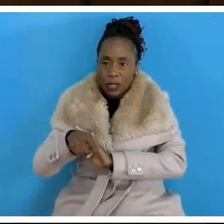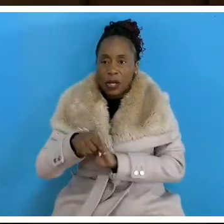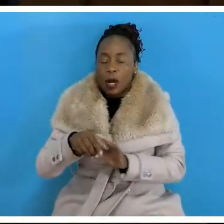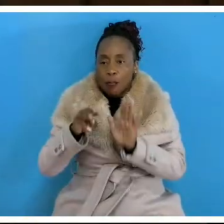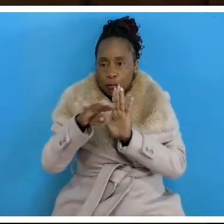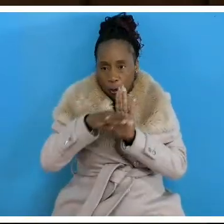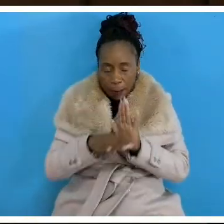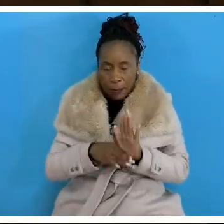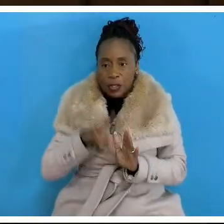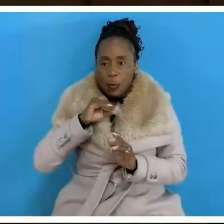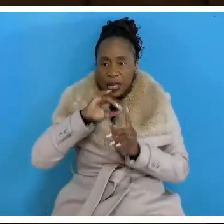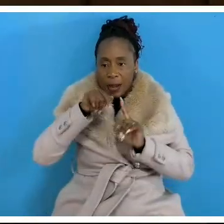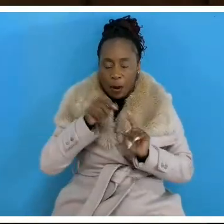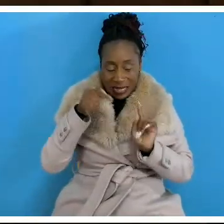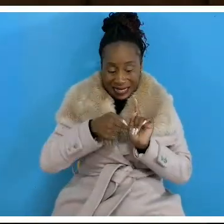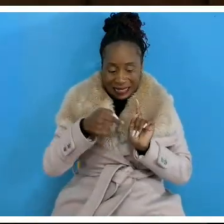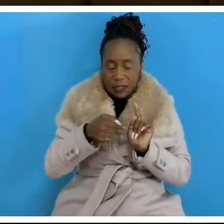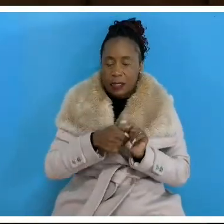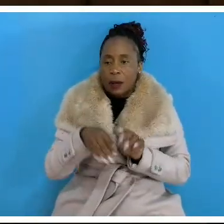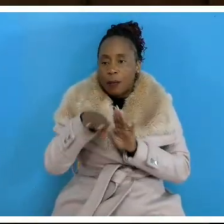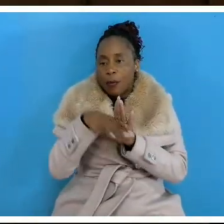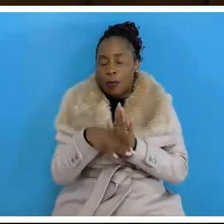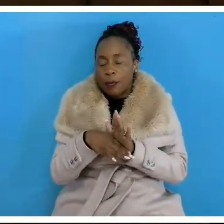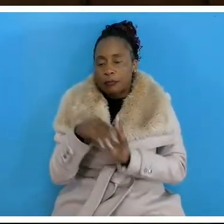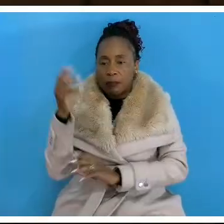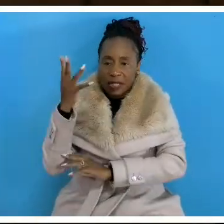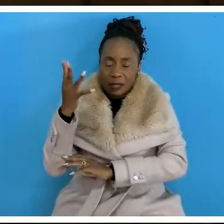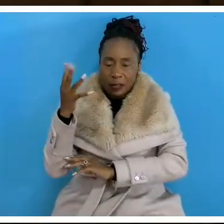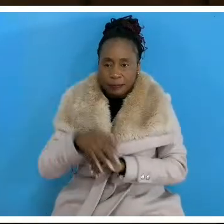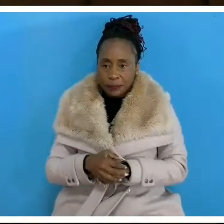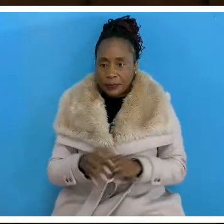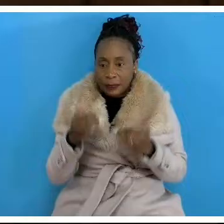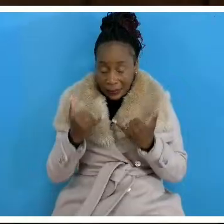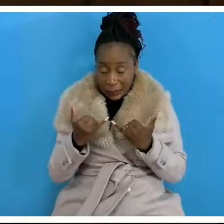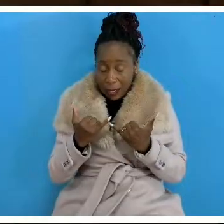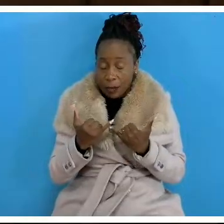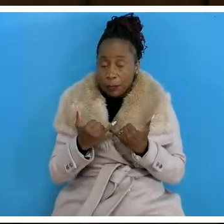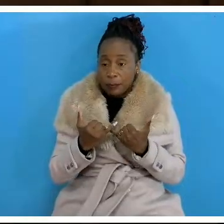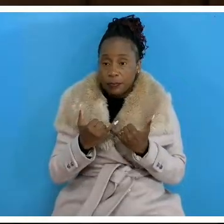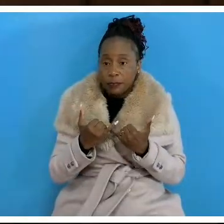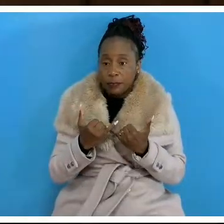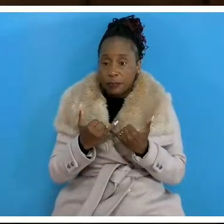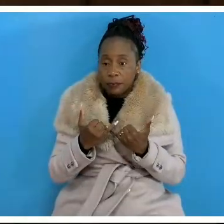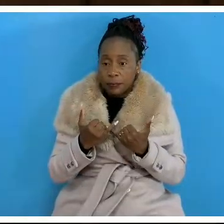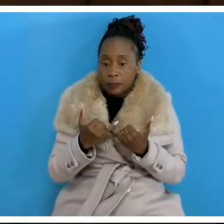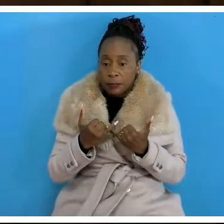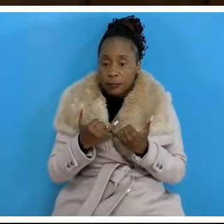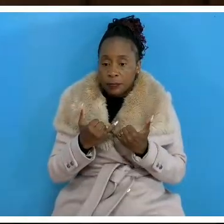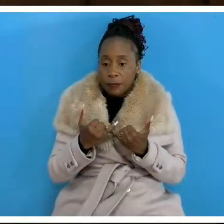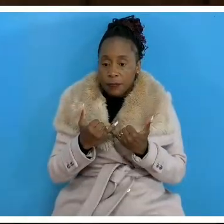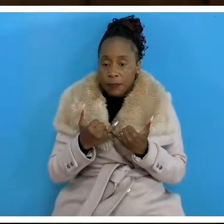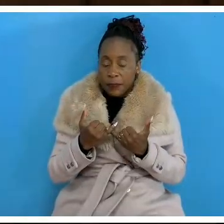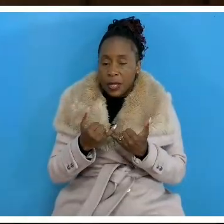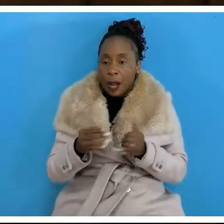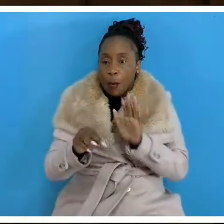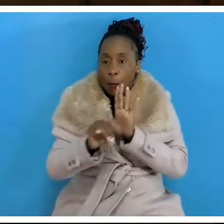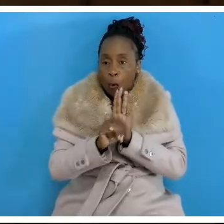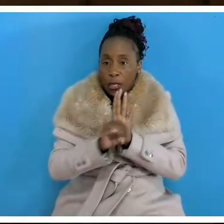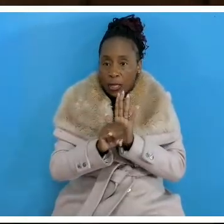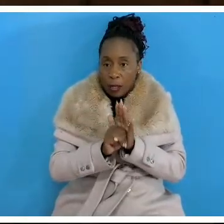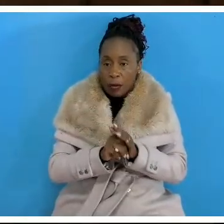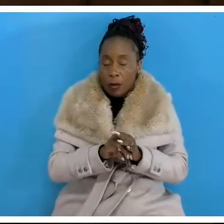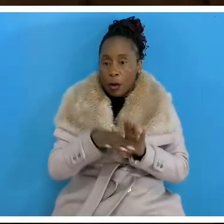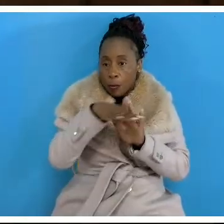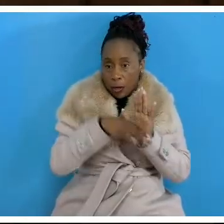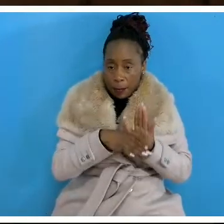about in the presentation. Right now, as it stands, the model of the program. Remember, Coca-Cola